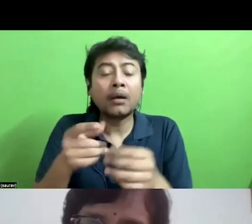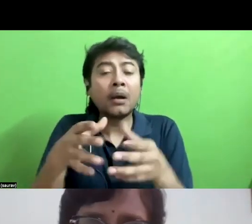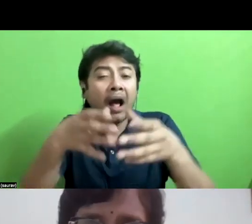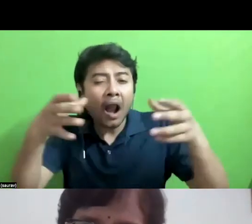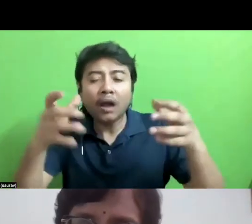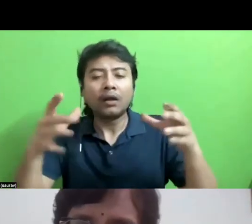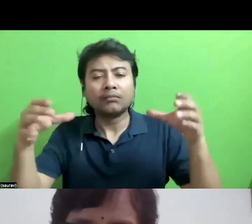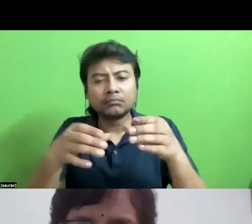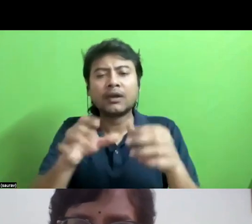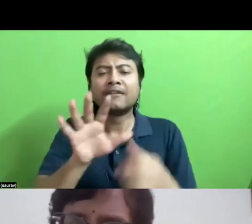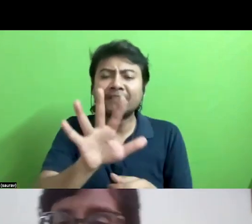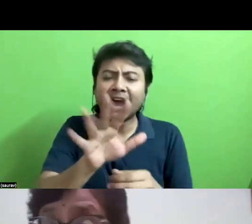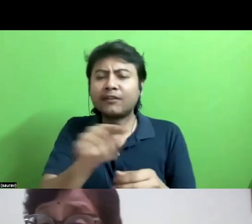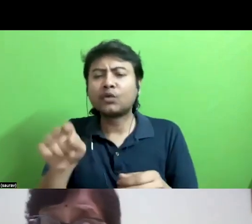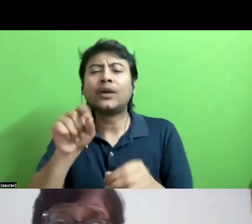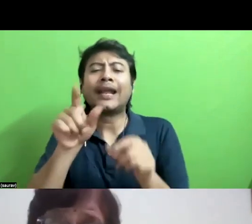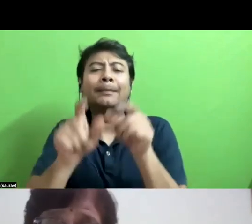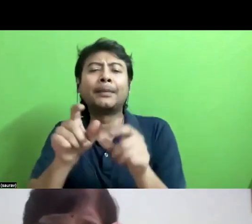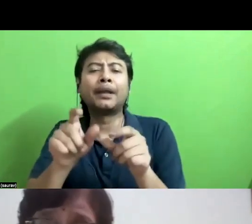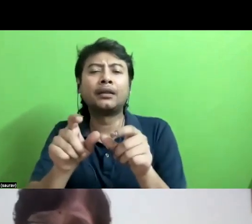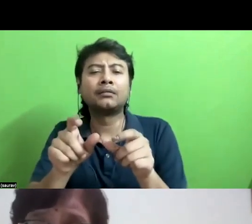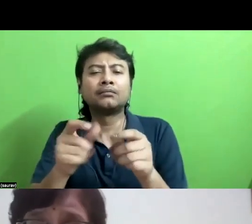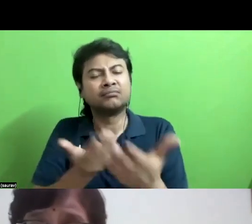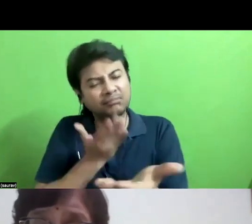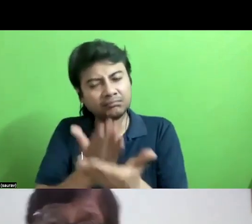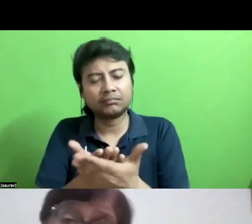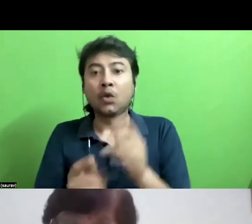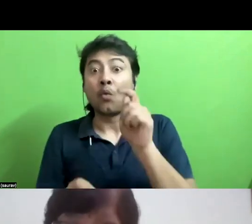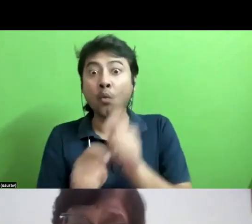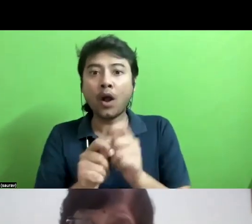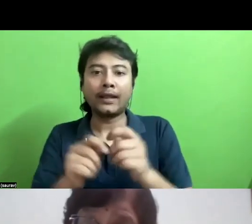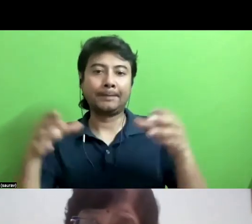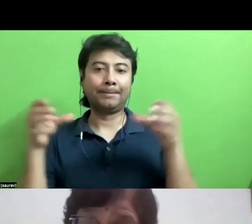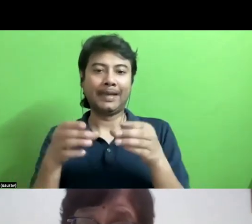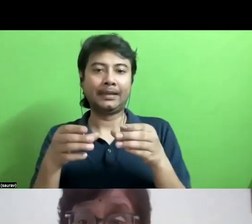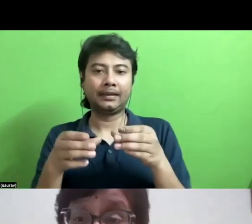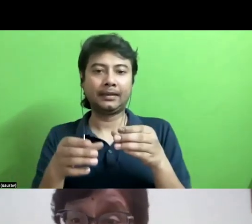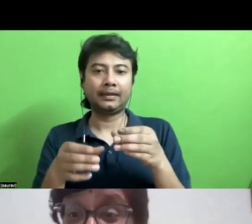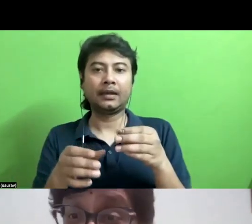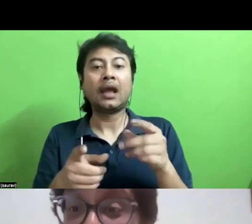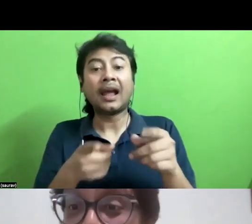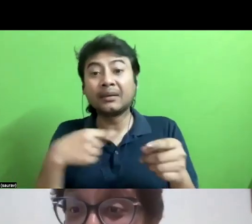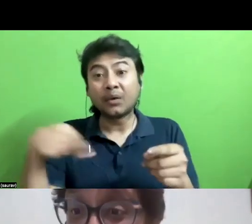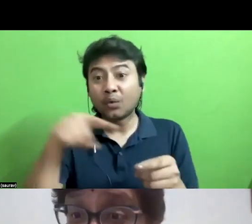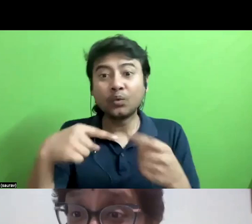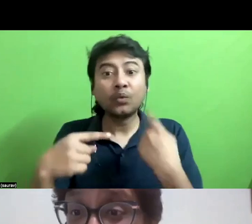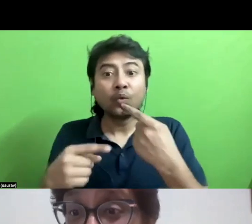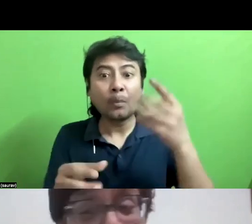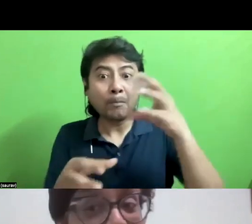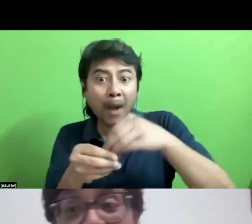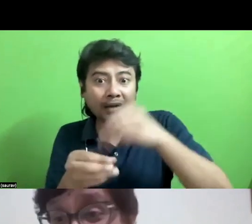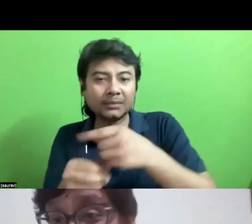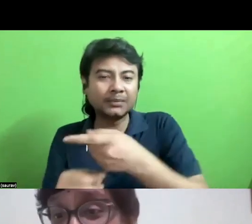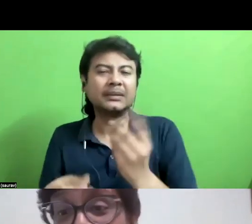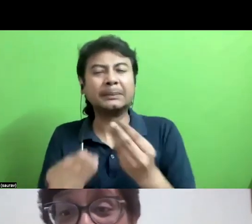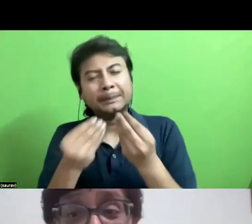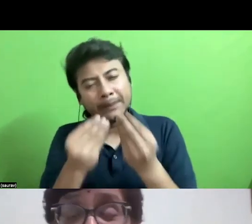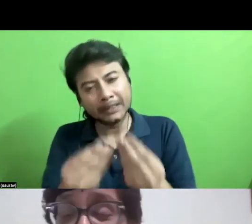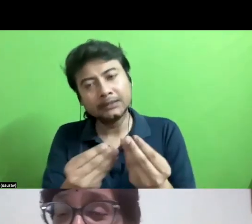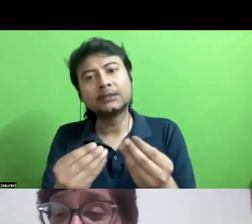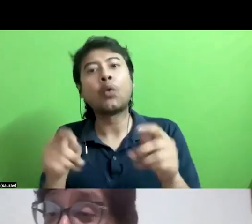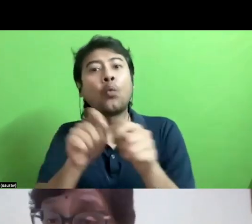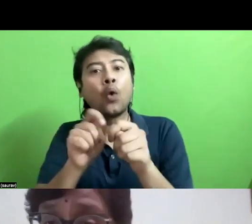suggest that we do this working meeting. And obviously, we do want all of you participants to take part in this and maybe help in that problem solving of, let's